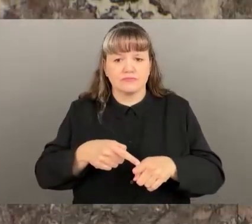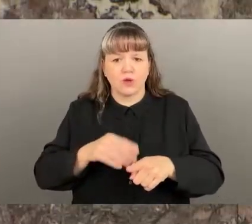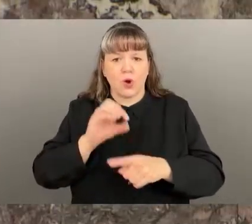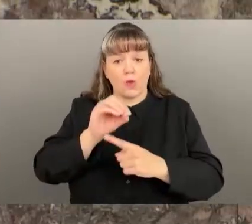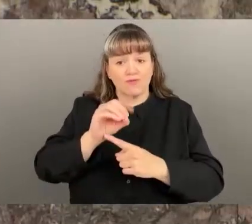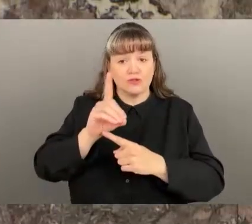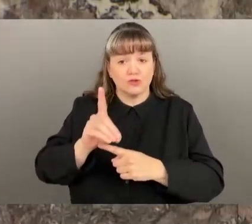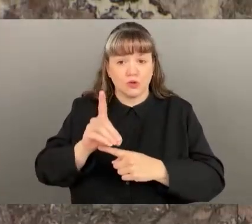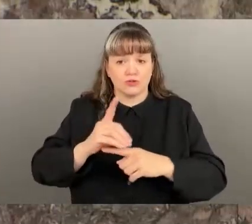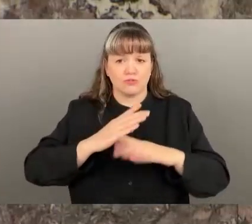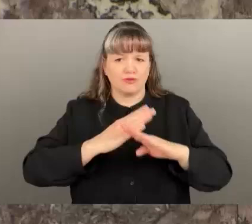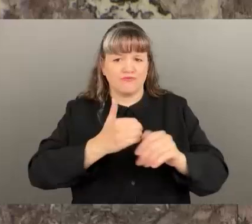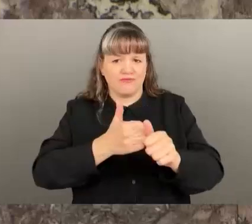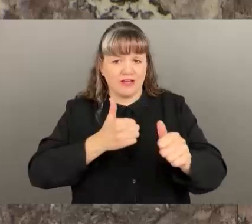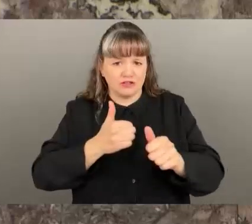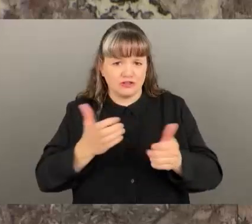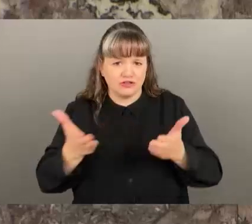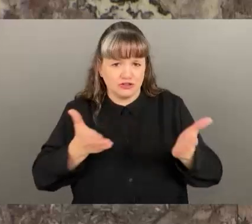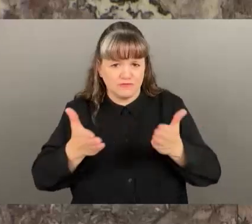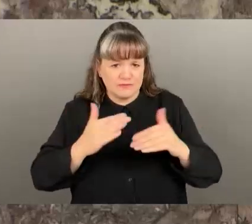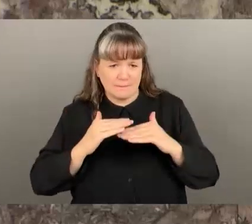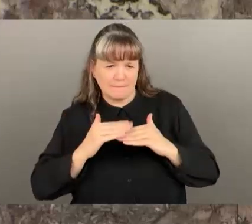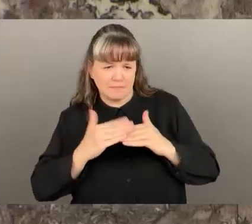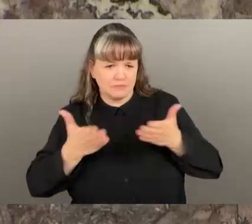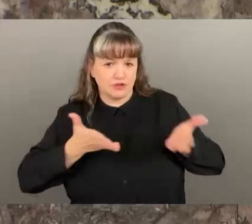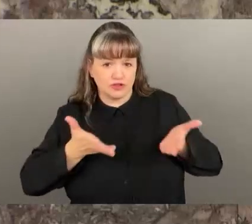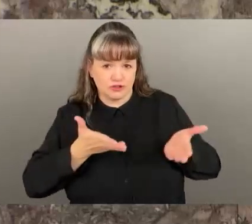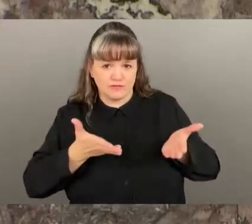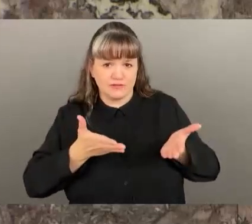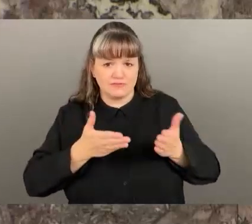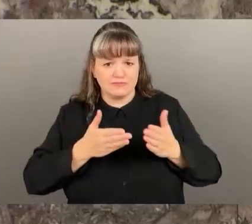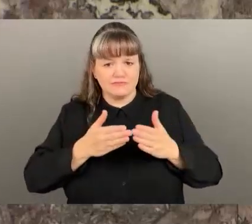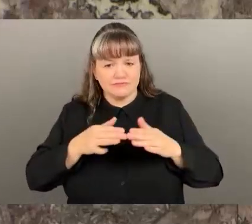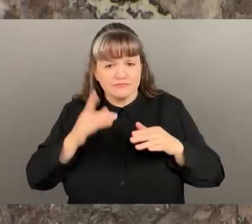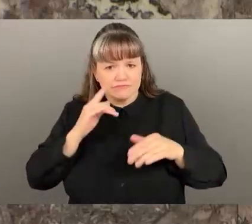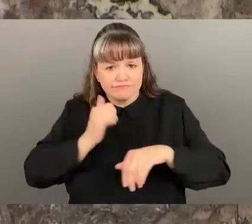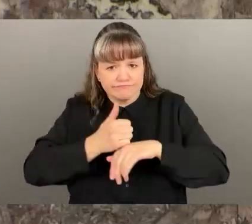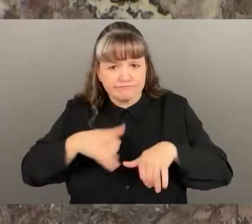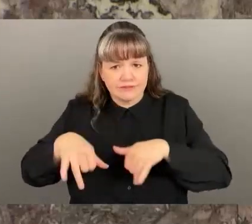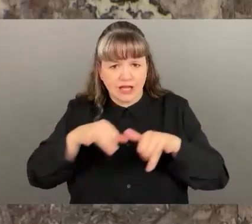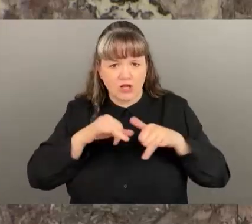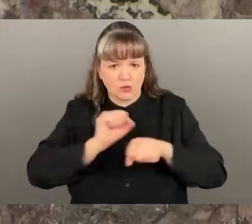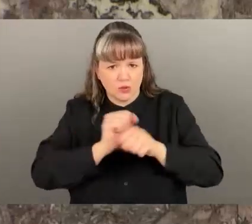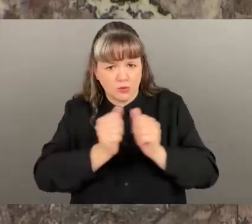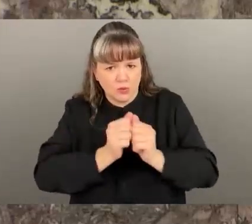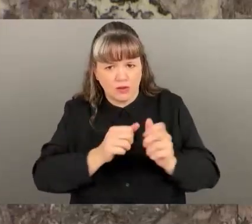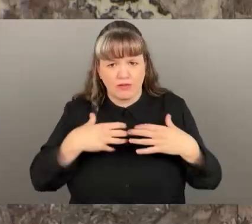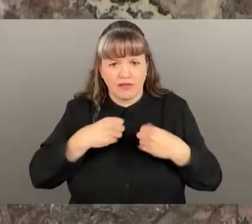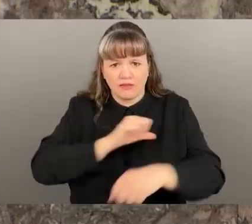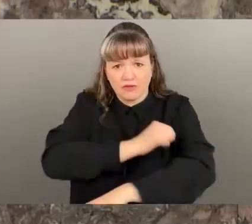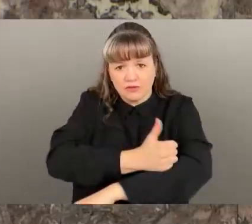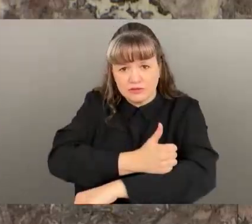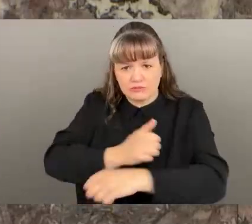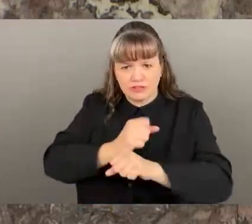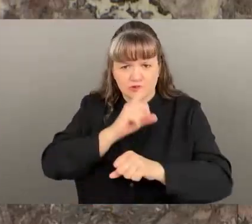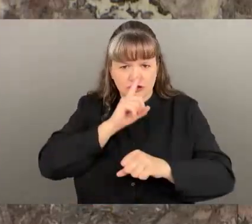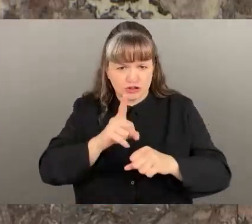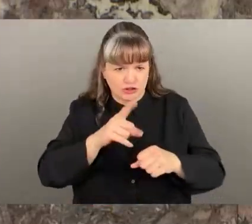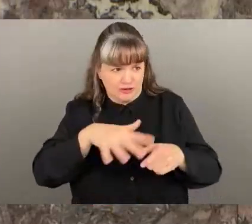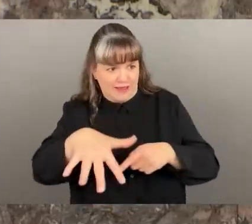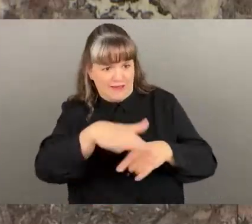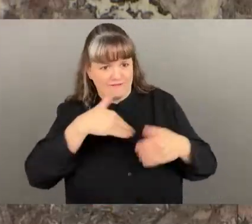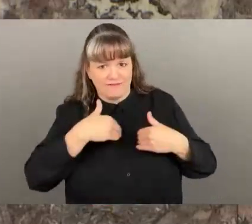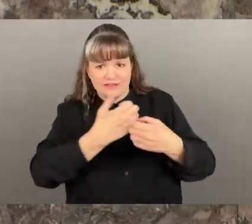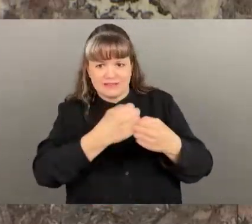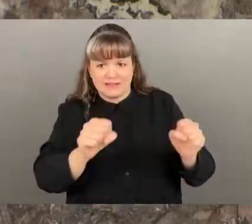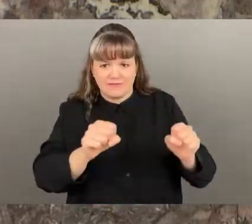that are safe, where people can access not only the ability to use substances when they